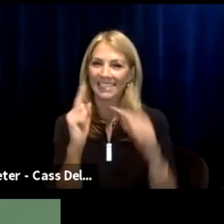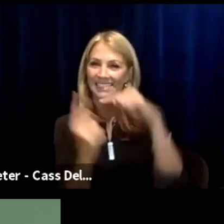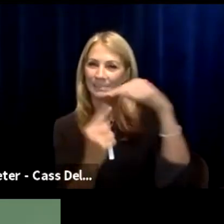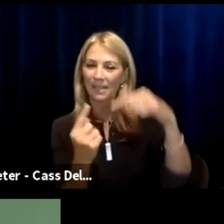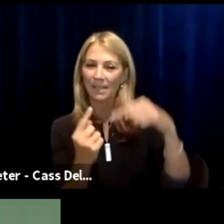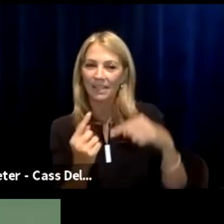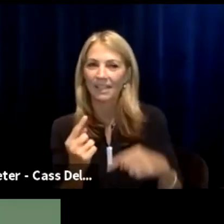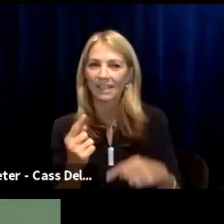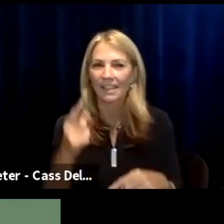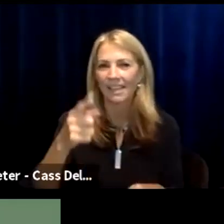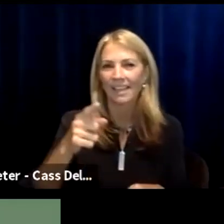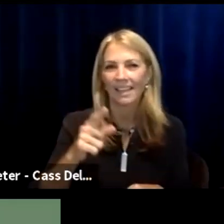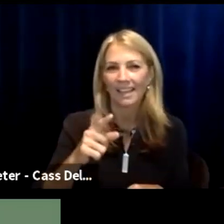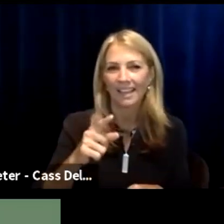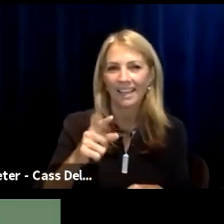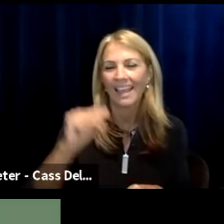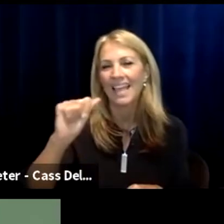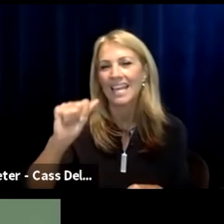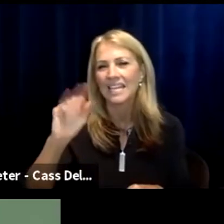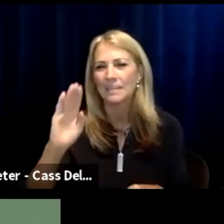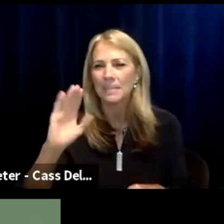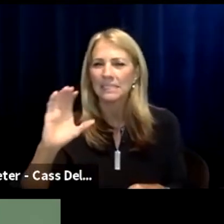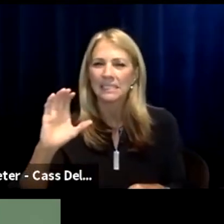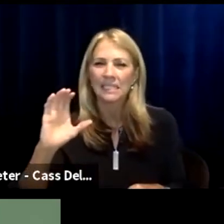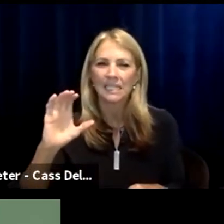A, B, C, A.